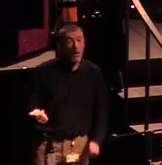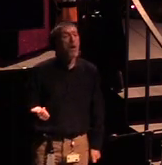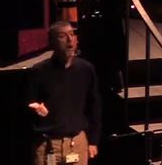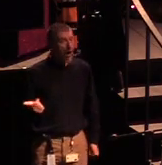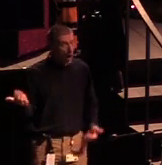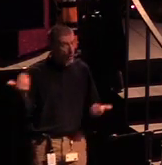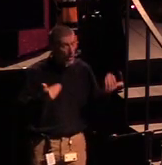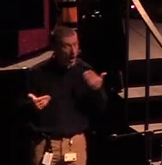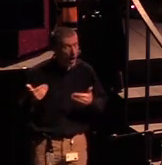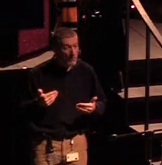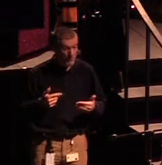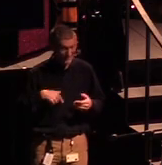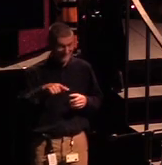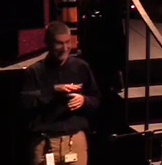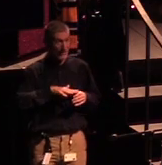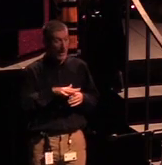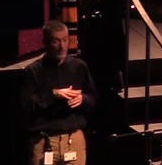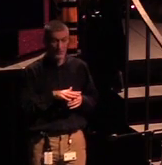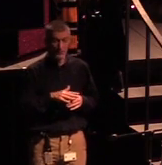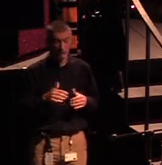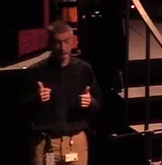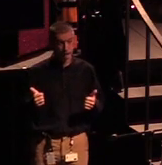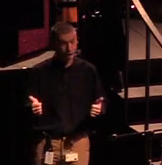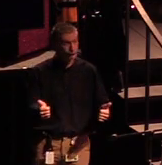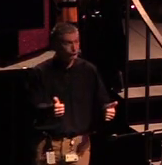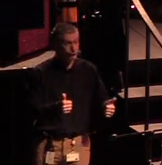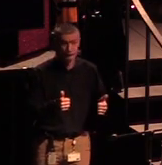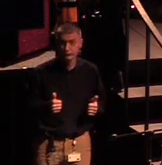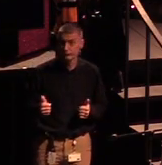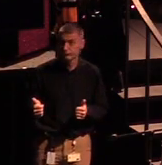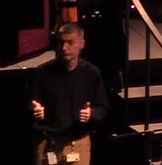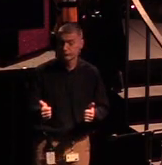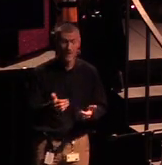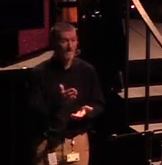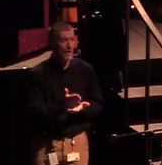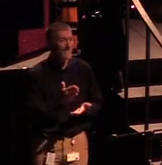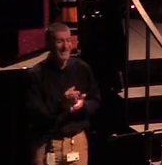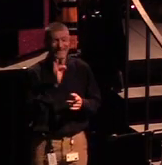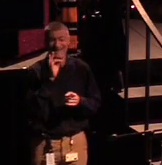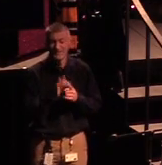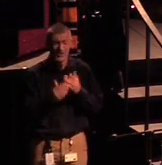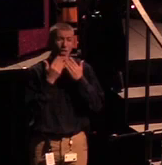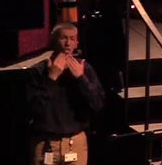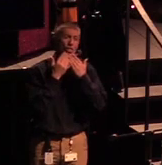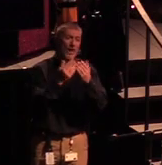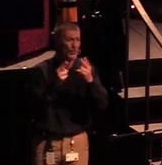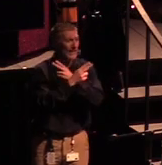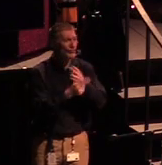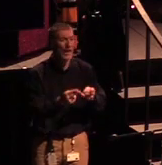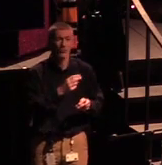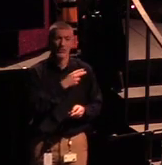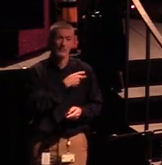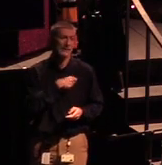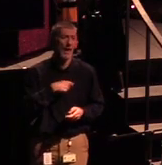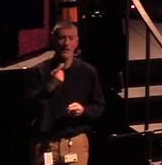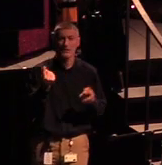uncertain is quite extraordinary so the most special thanks must go up to the International people that are in the room and have come